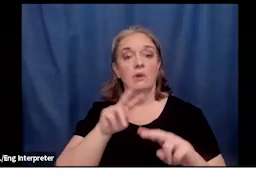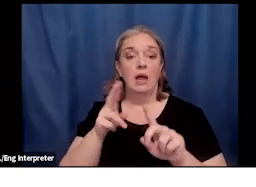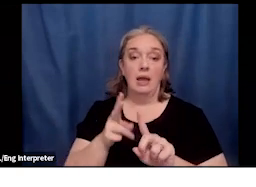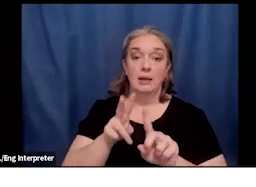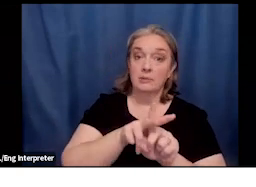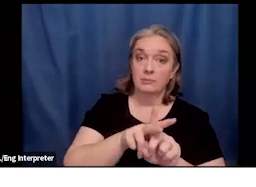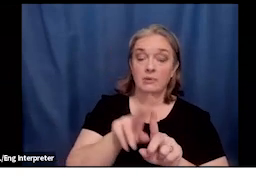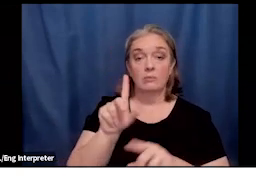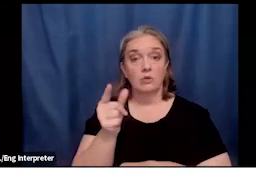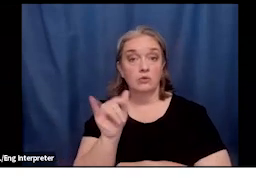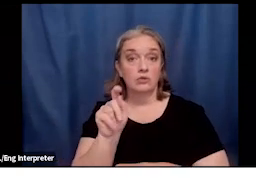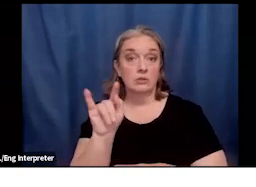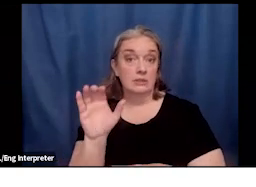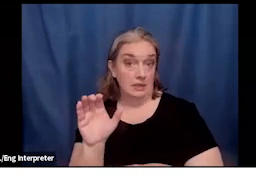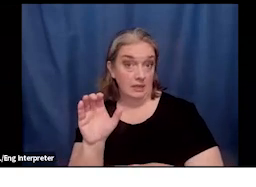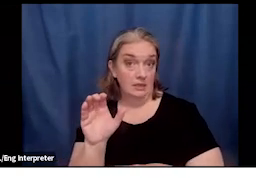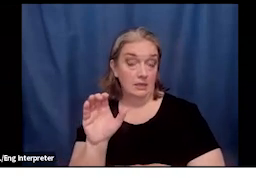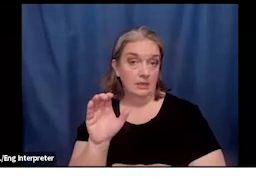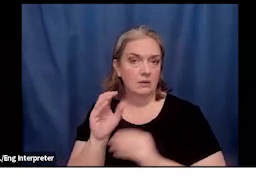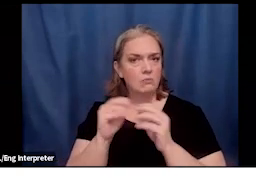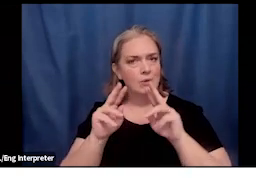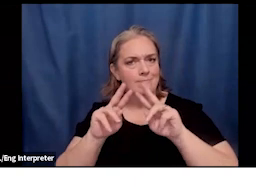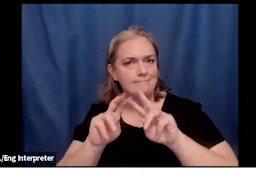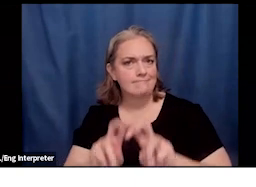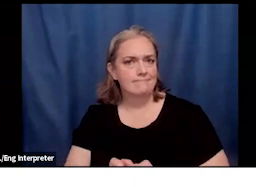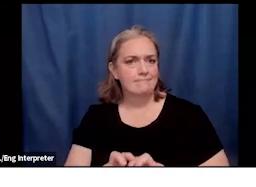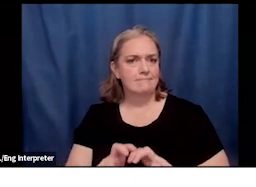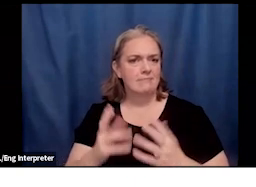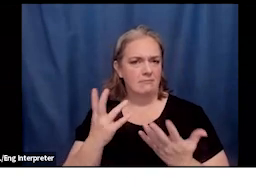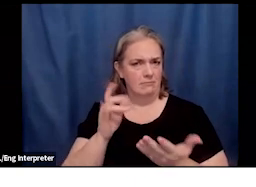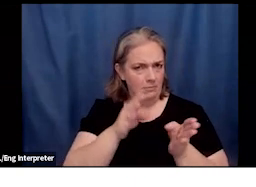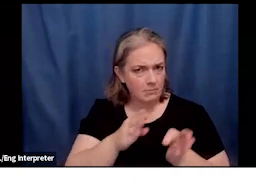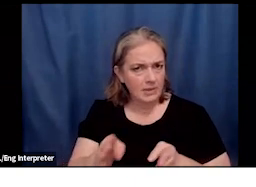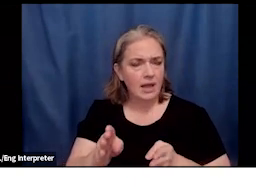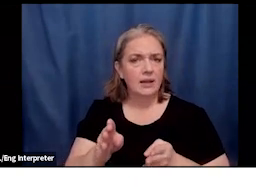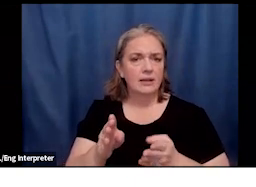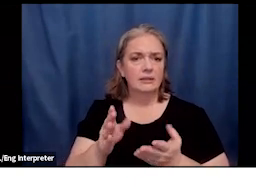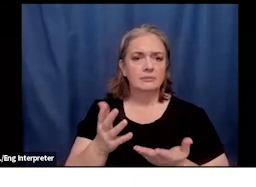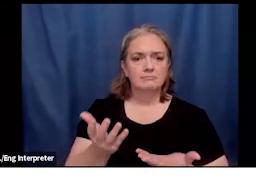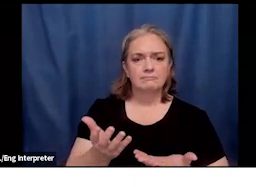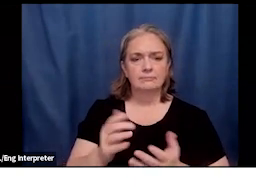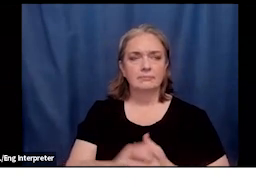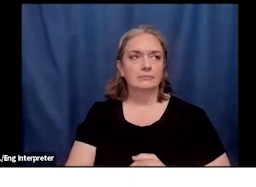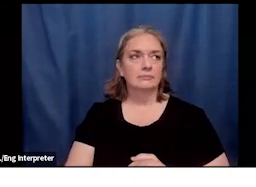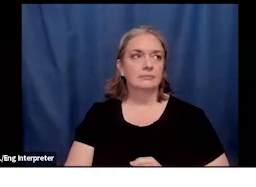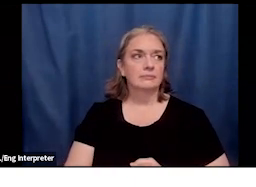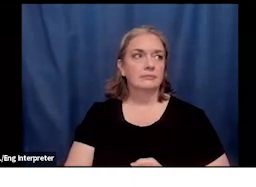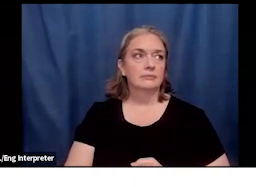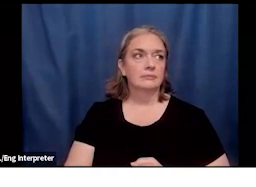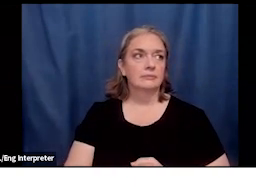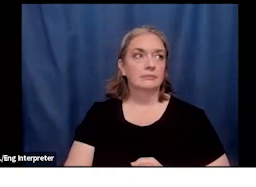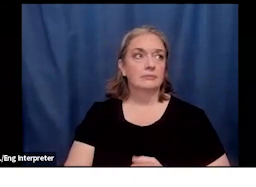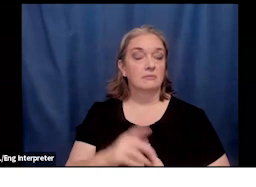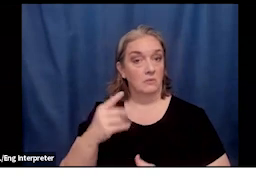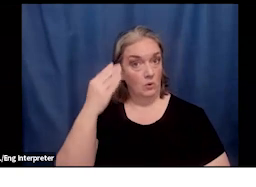logistics. So once again, digging a little deeper on what is that plan? Uh, do you know